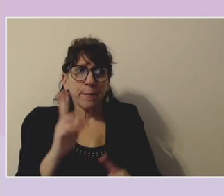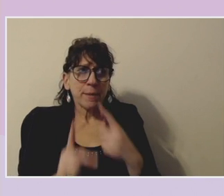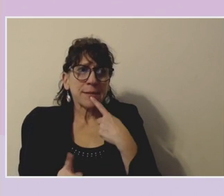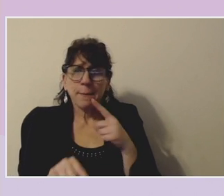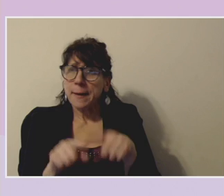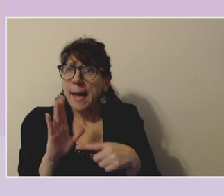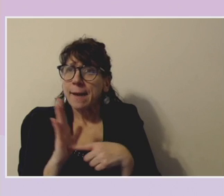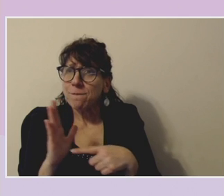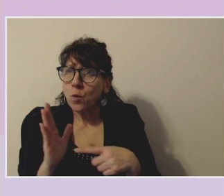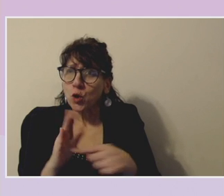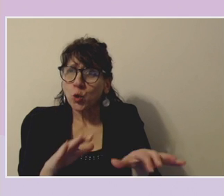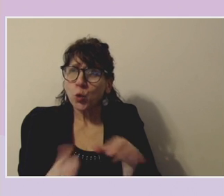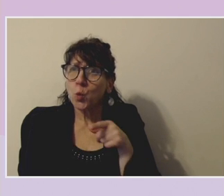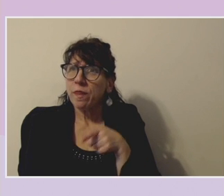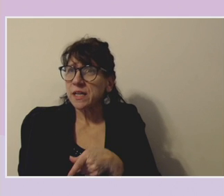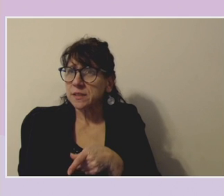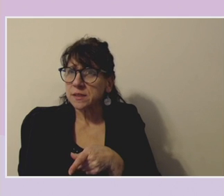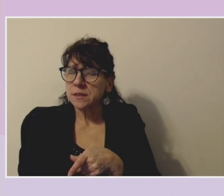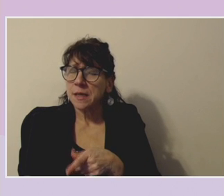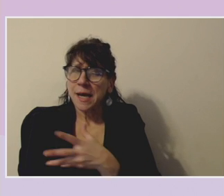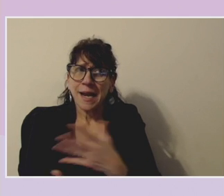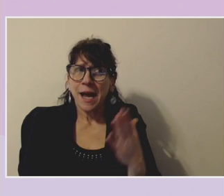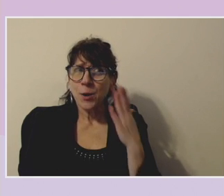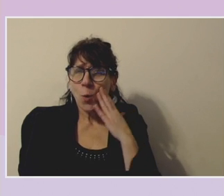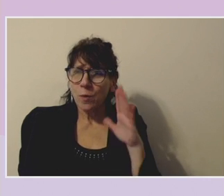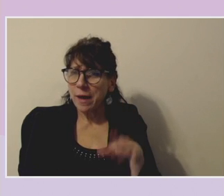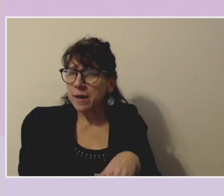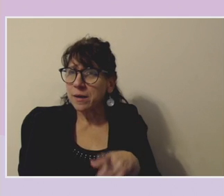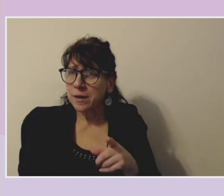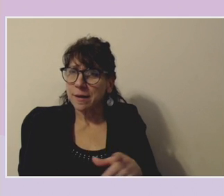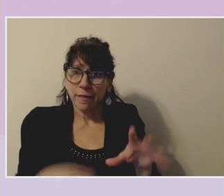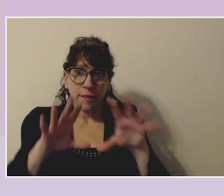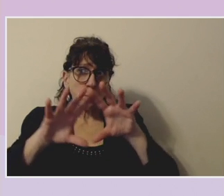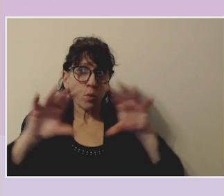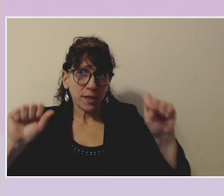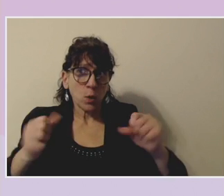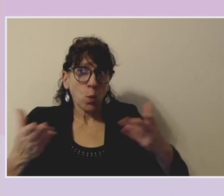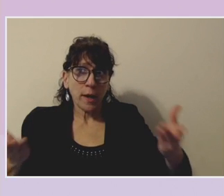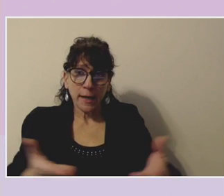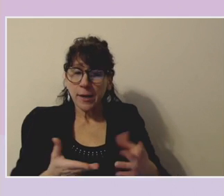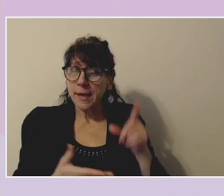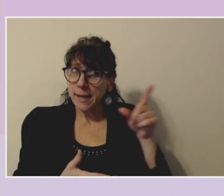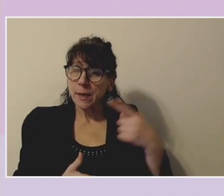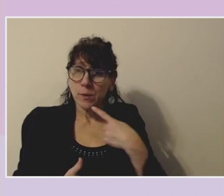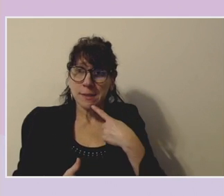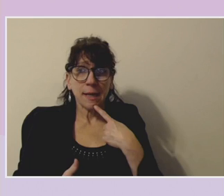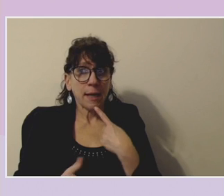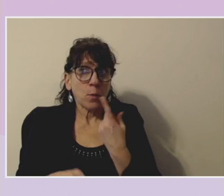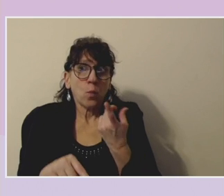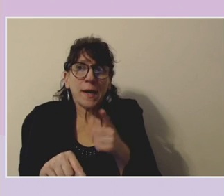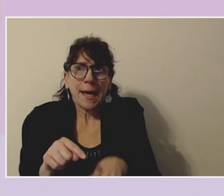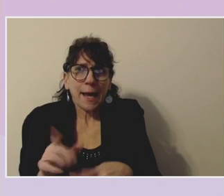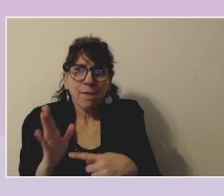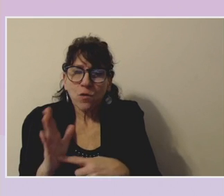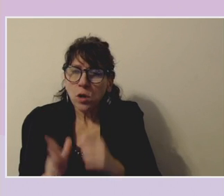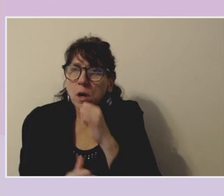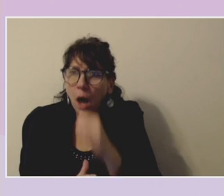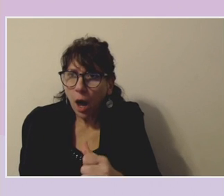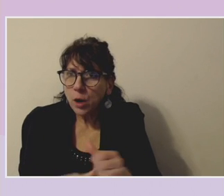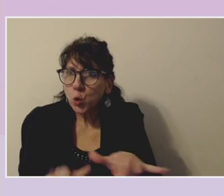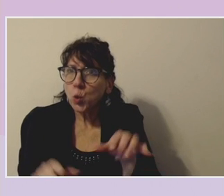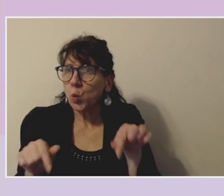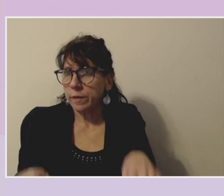to do this. And I know if the president were here, he would say we can't afford not to. And that's